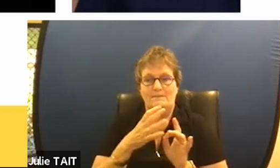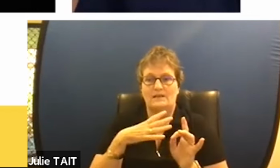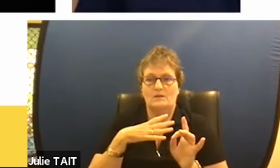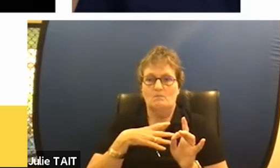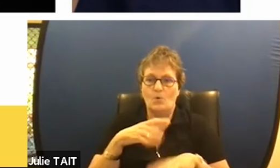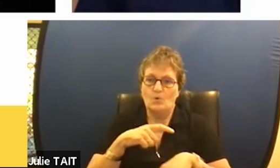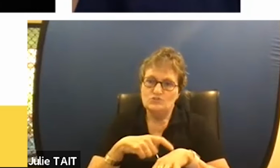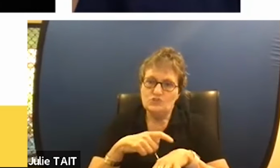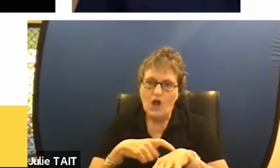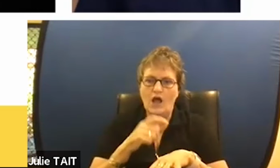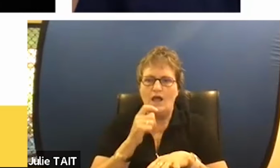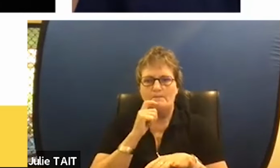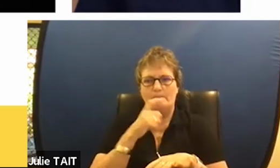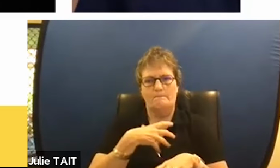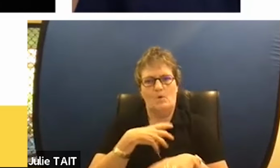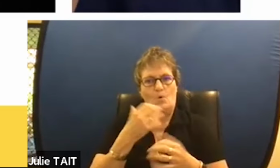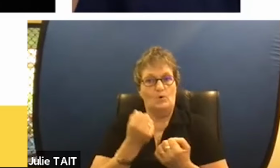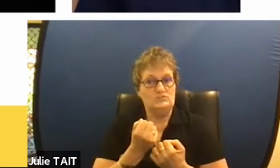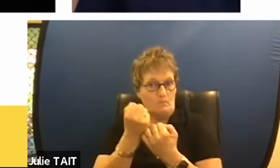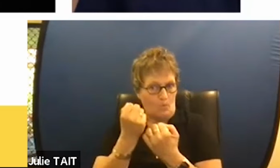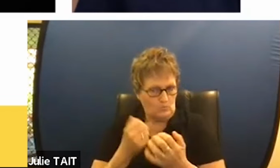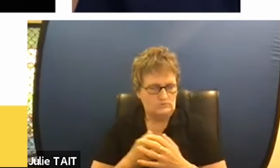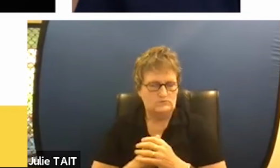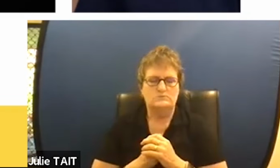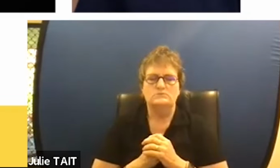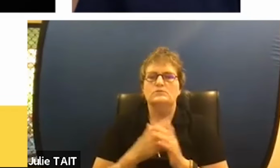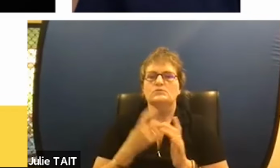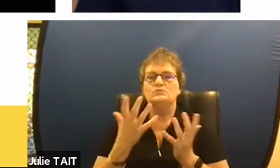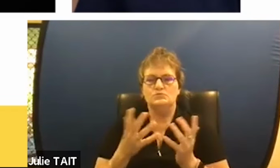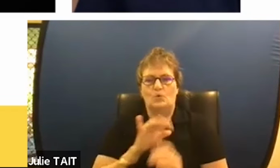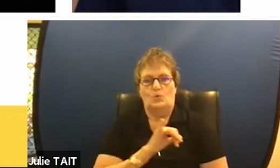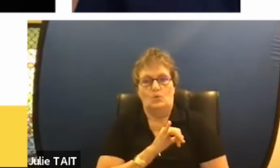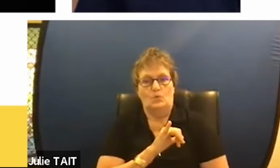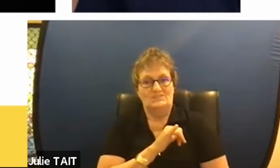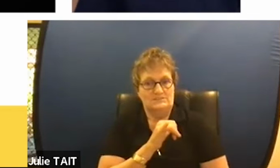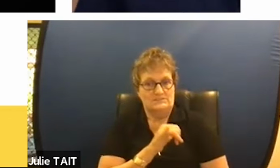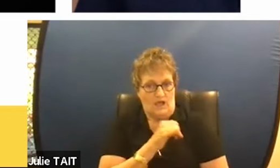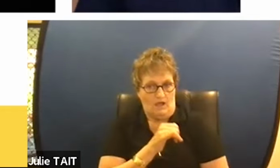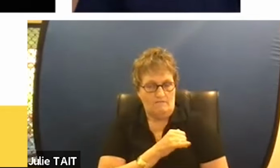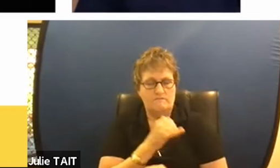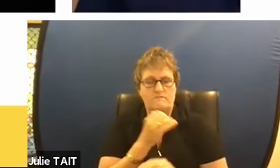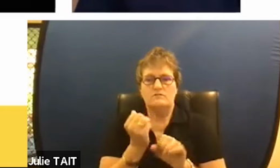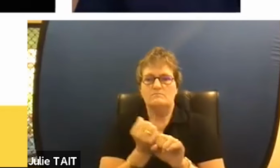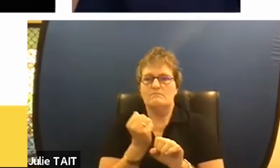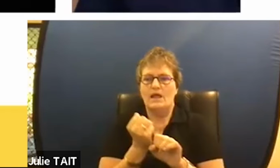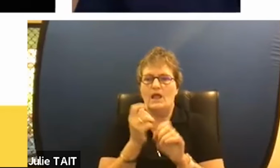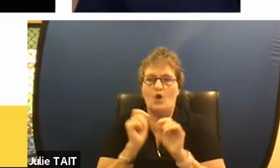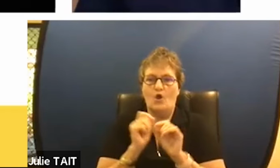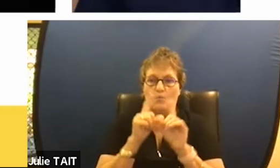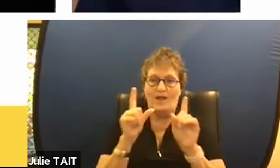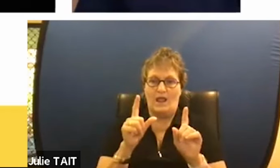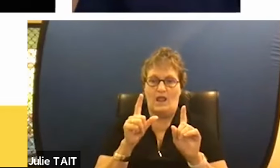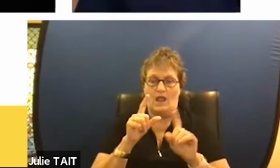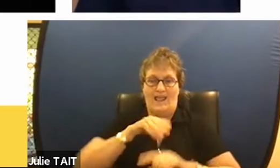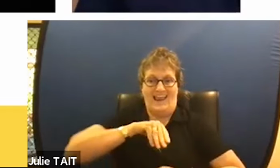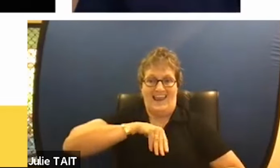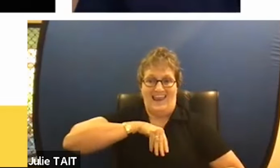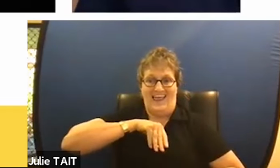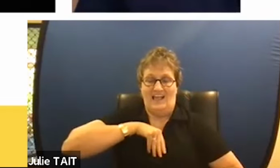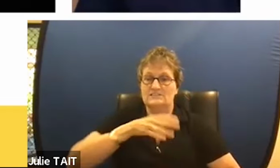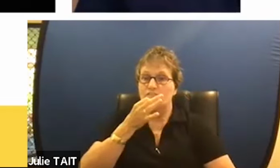bit of help. And so our staff are being made aware of that. Those lanyards are available for free for